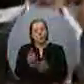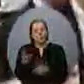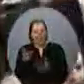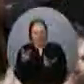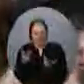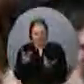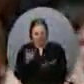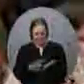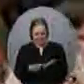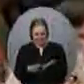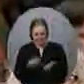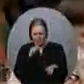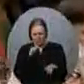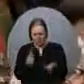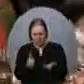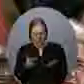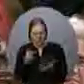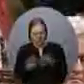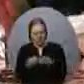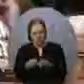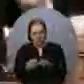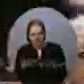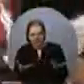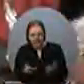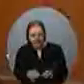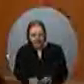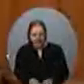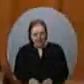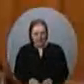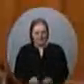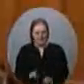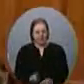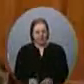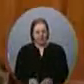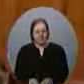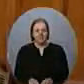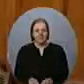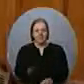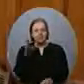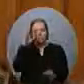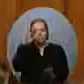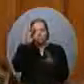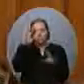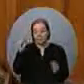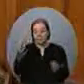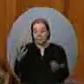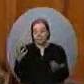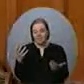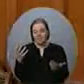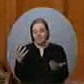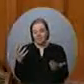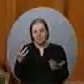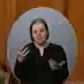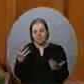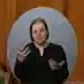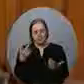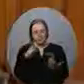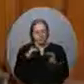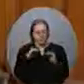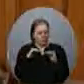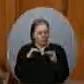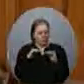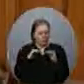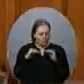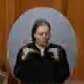The Honourable Parliament is up there. The Minister of Robertson goes. We are committed to ensuring residents, especially children, have warm, dry, safe